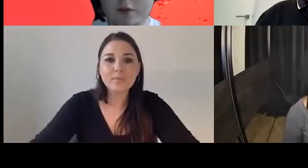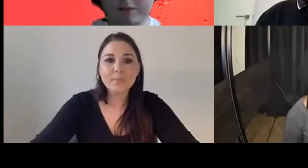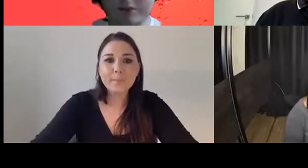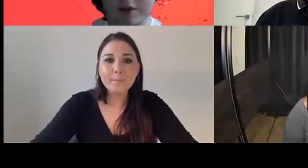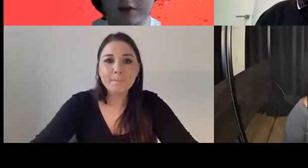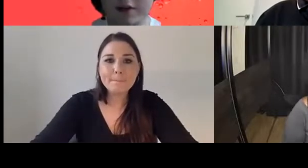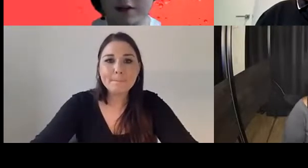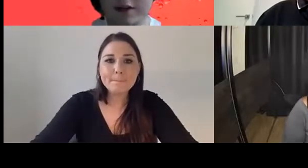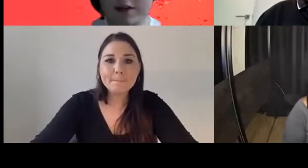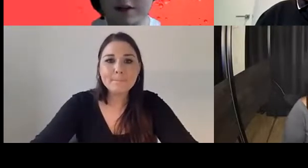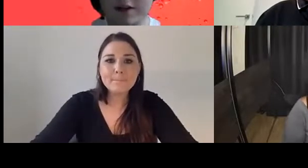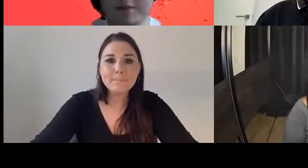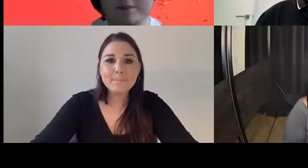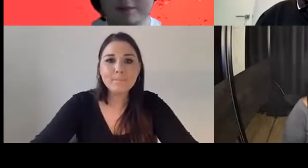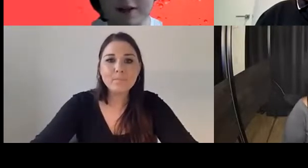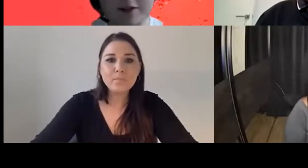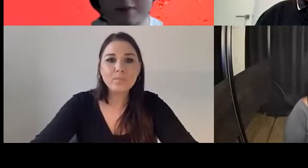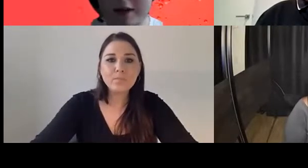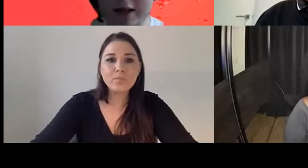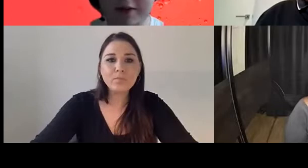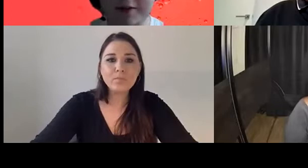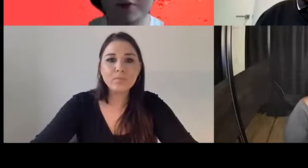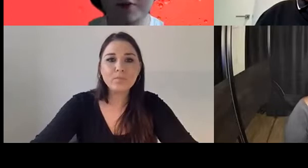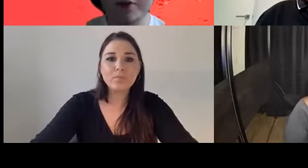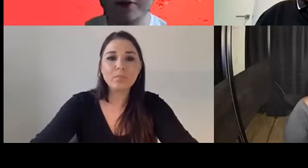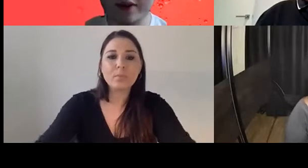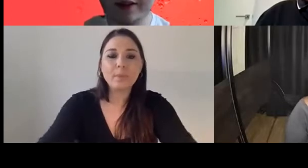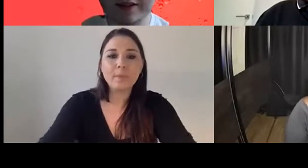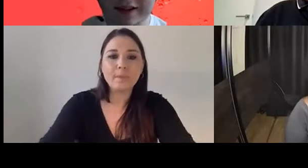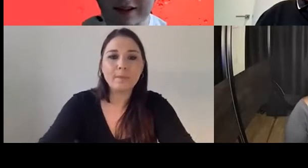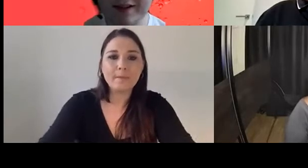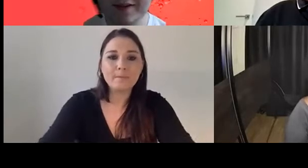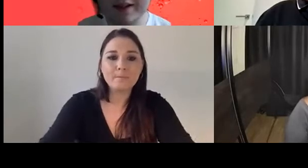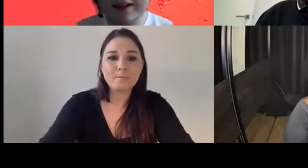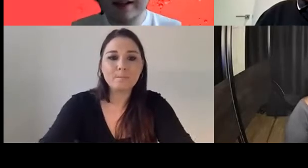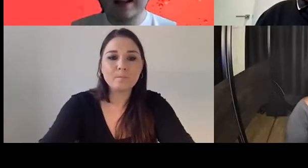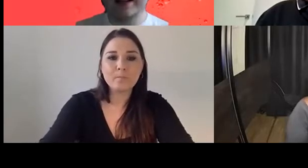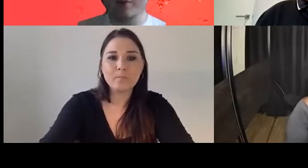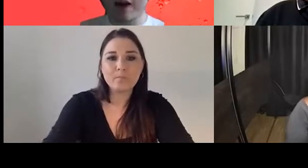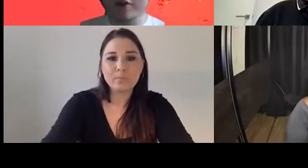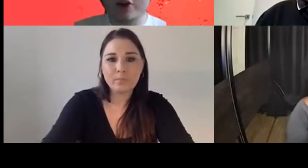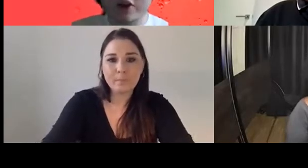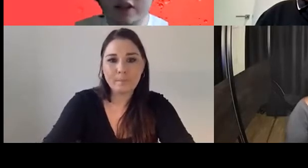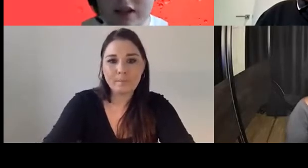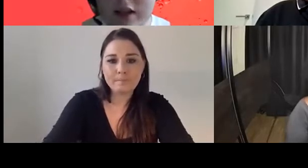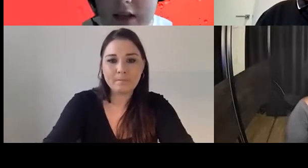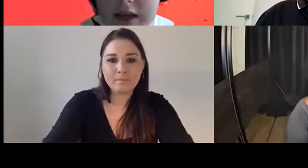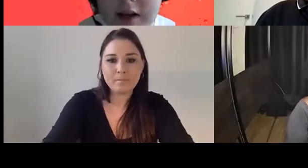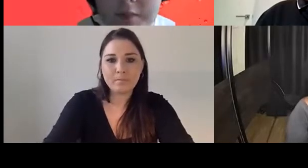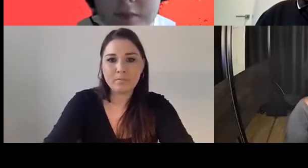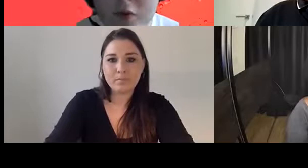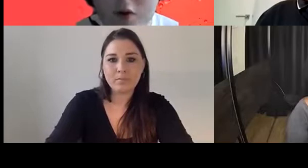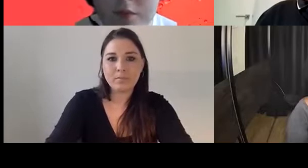For sure, definitely. And yeah, some good points raised. And we have a question